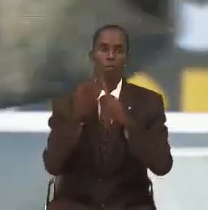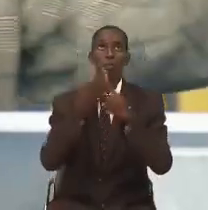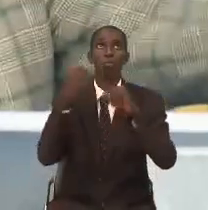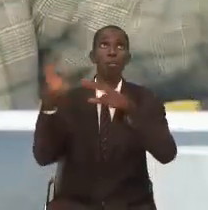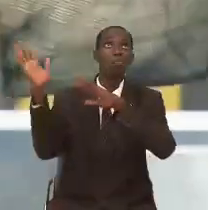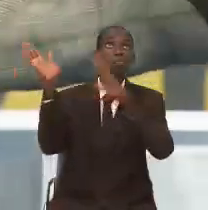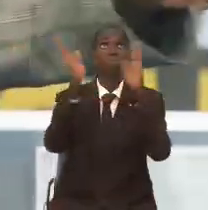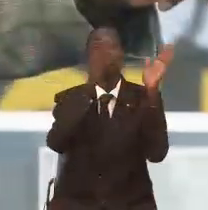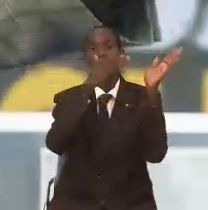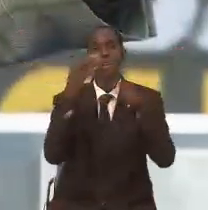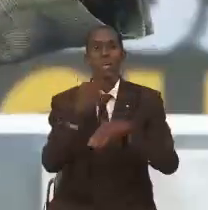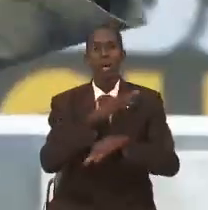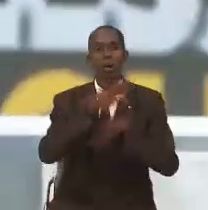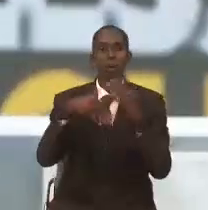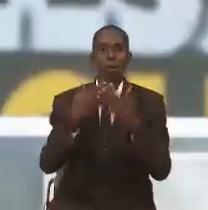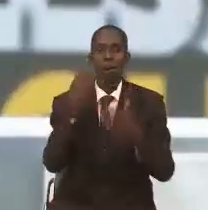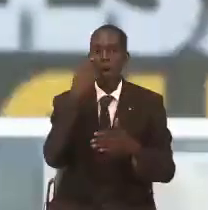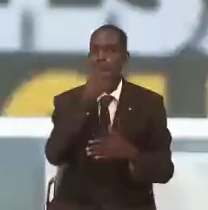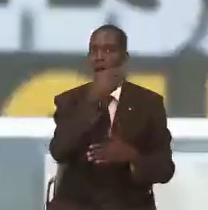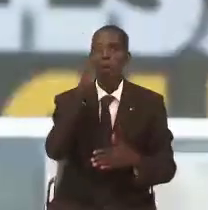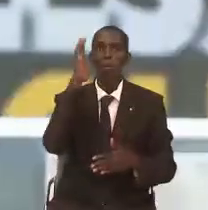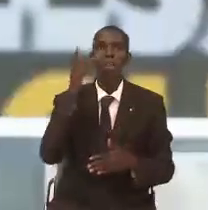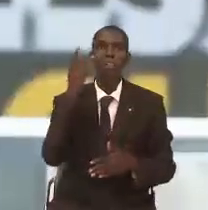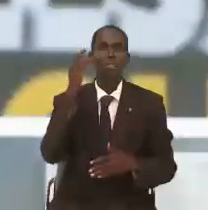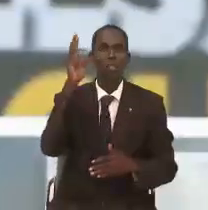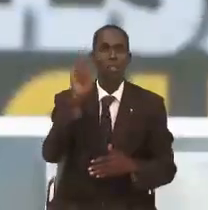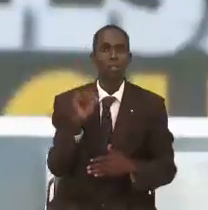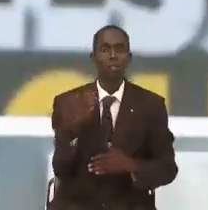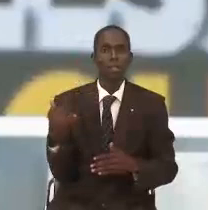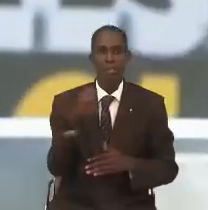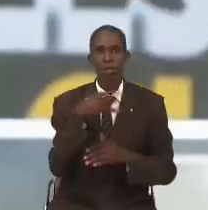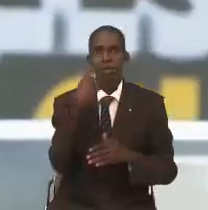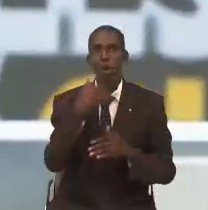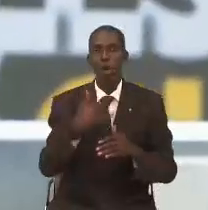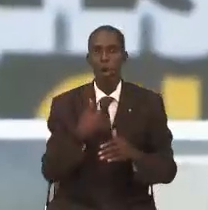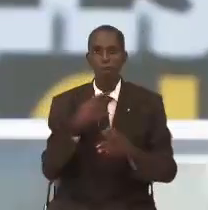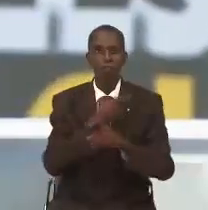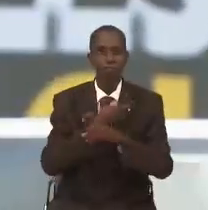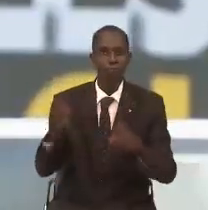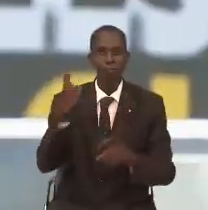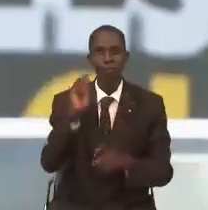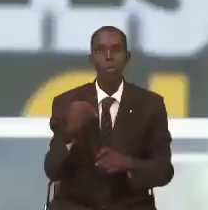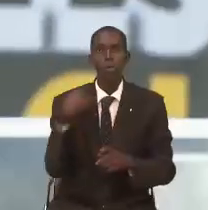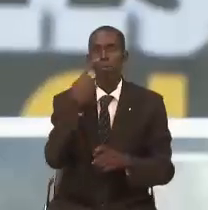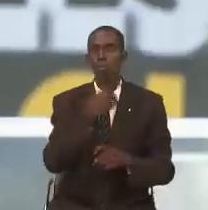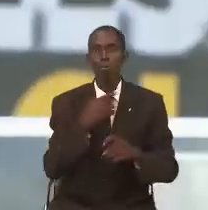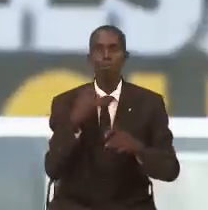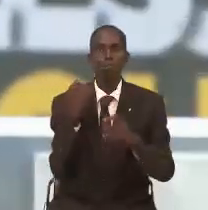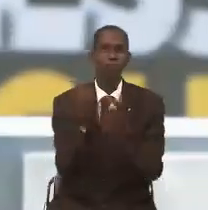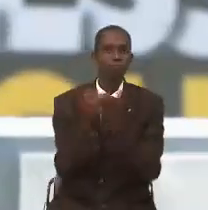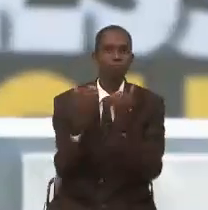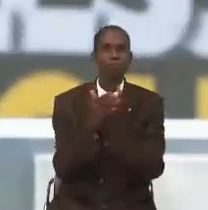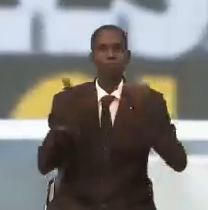all eyes shall see him, they who have pierced him and they who crucified him.